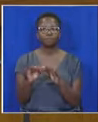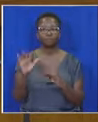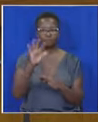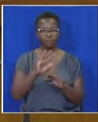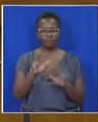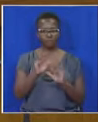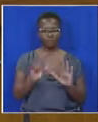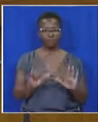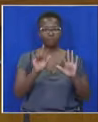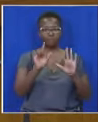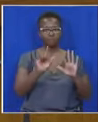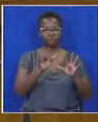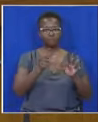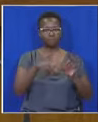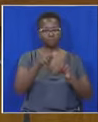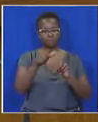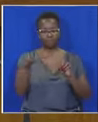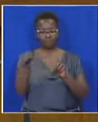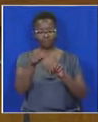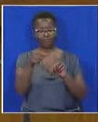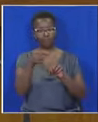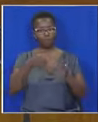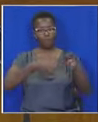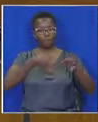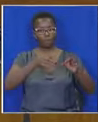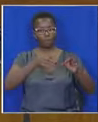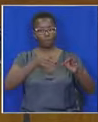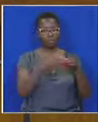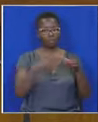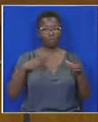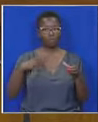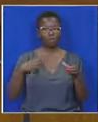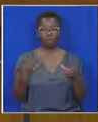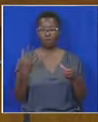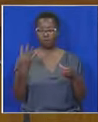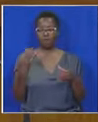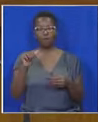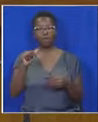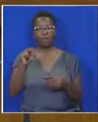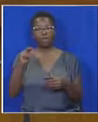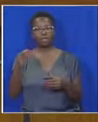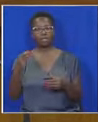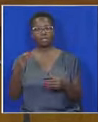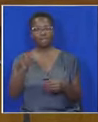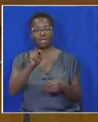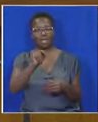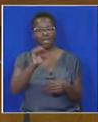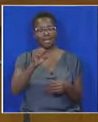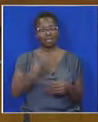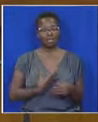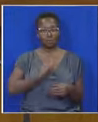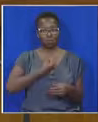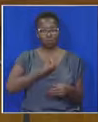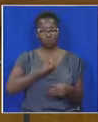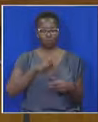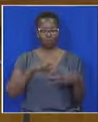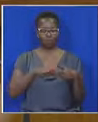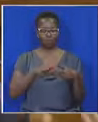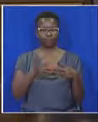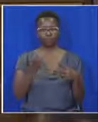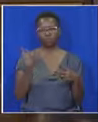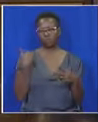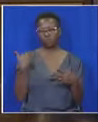Of the seven politically sponsored candidates recommended today, four are ANC Youth League NEC members, one a former ANC